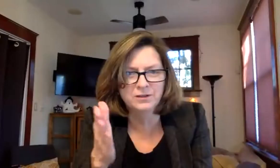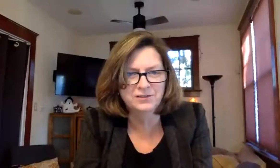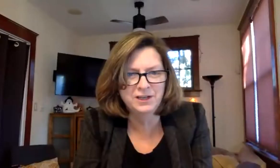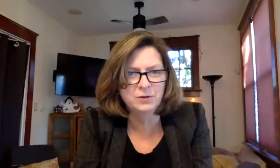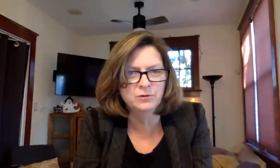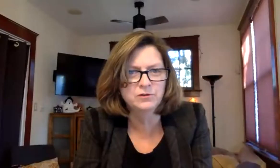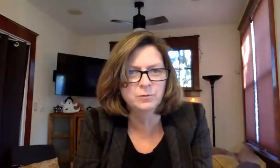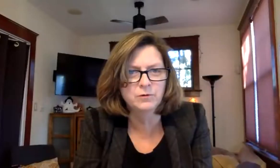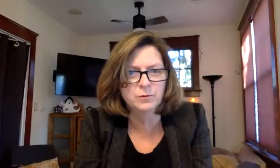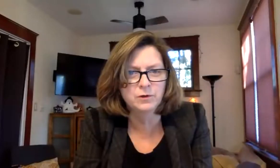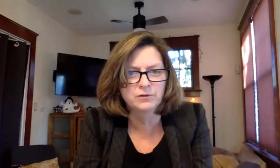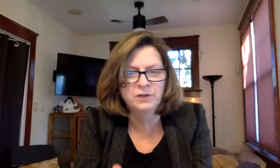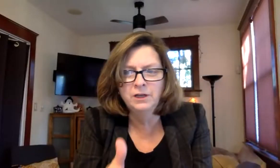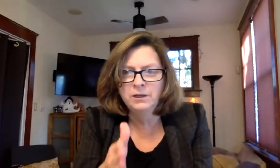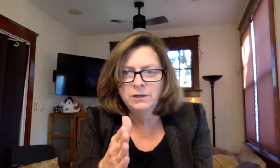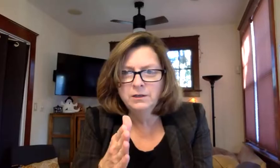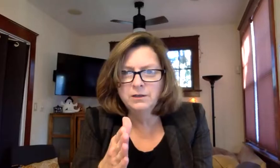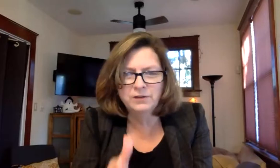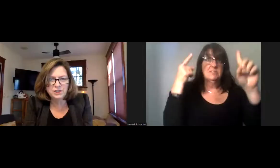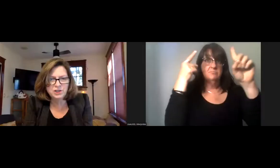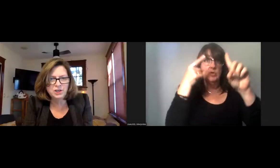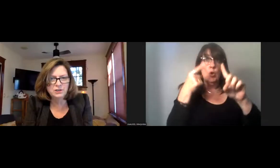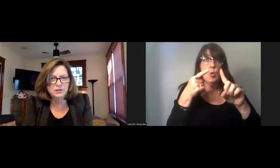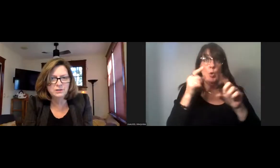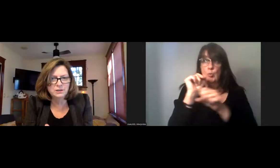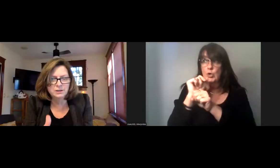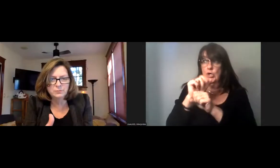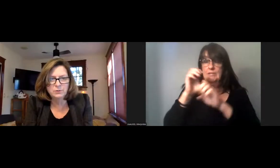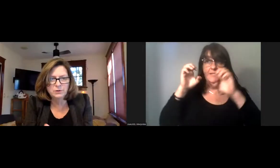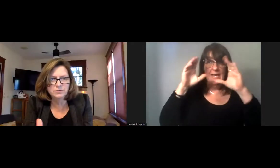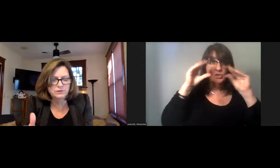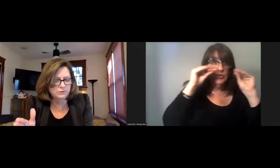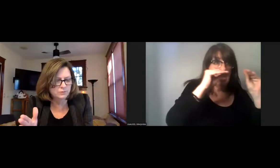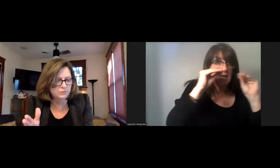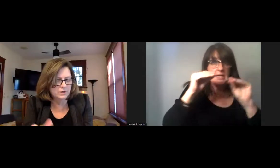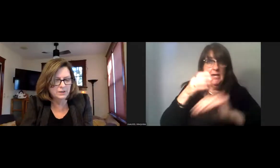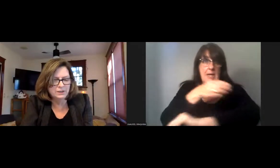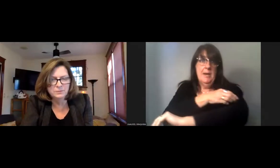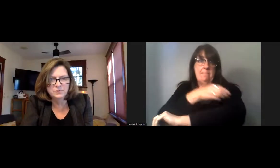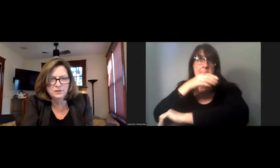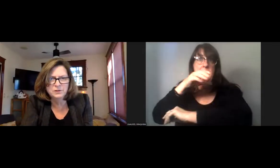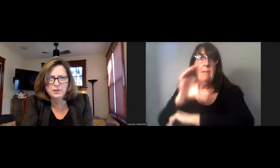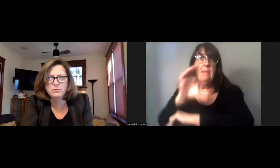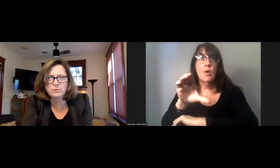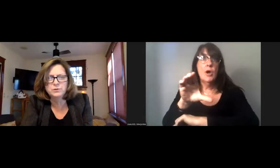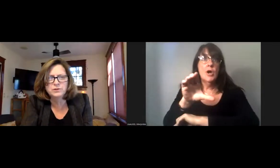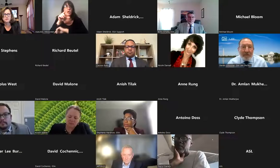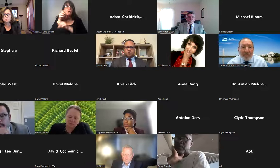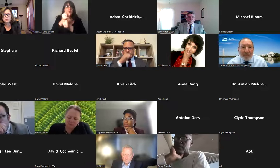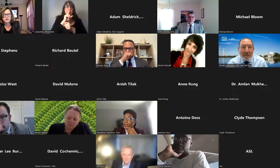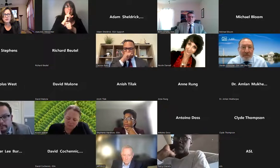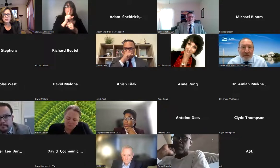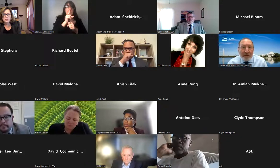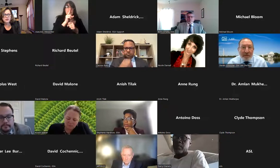work unless the acquisition workforce is educated and empowered to make the right